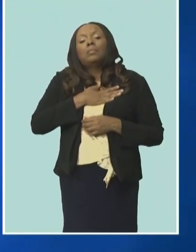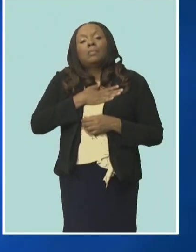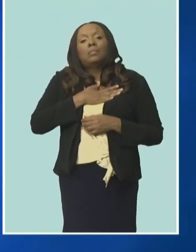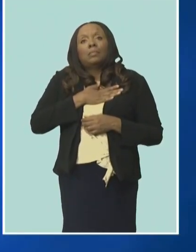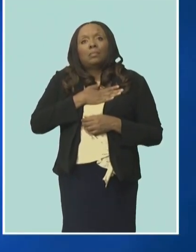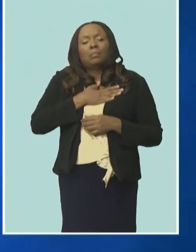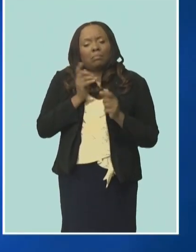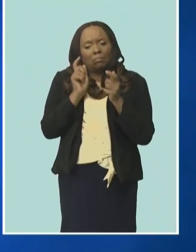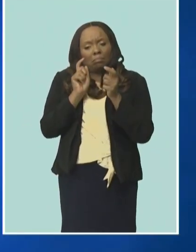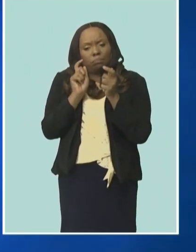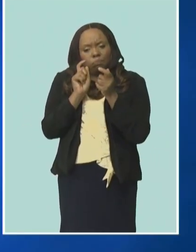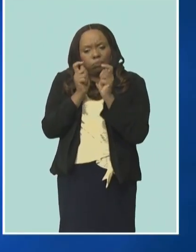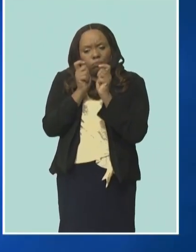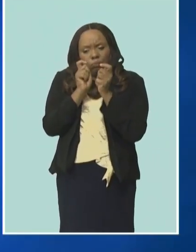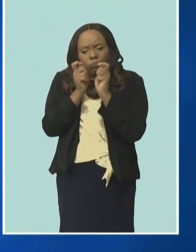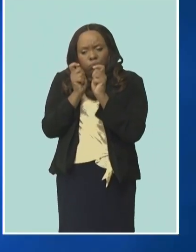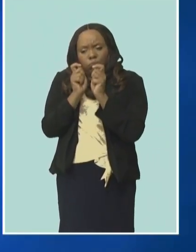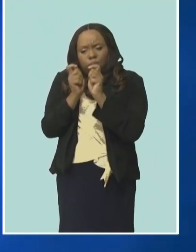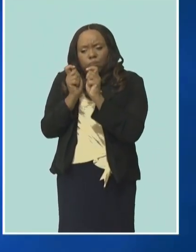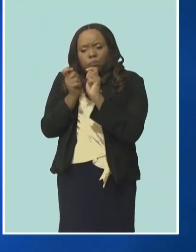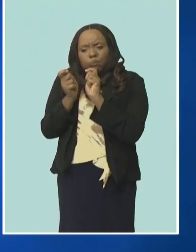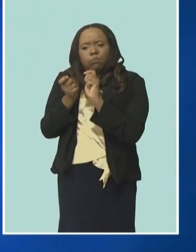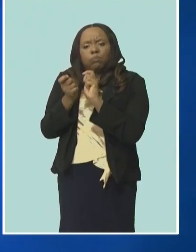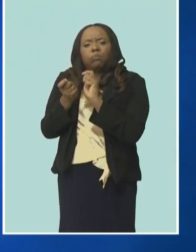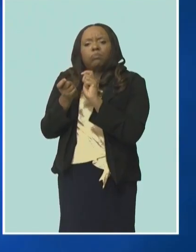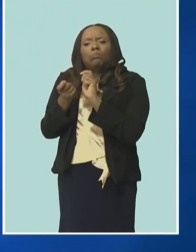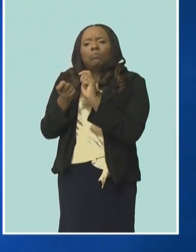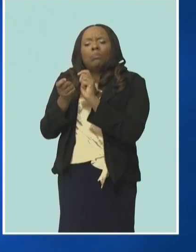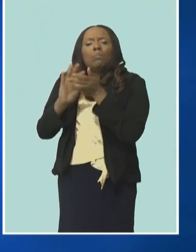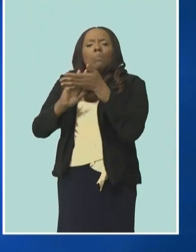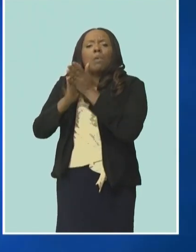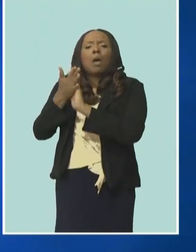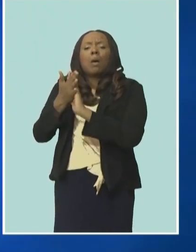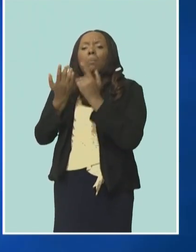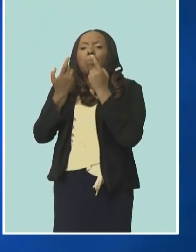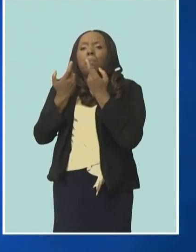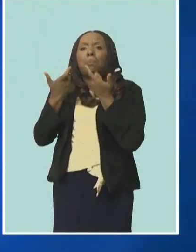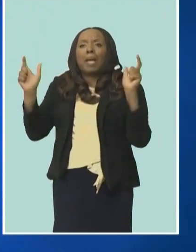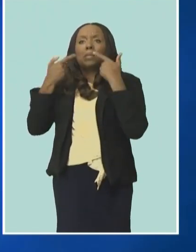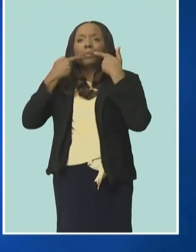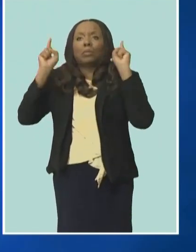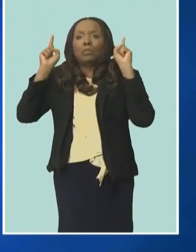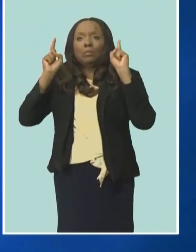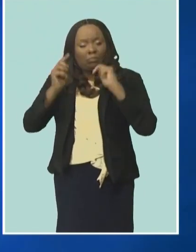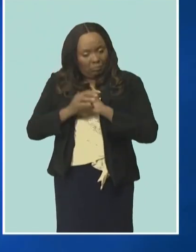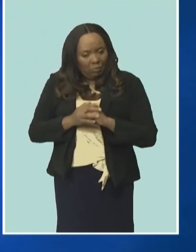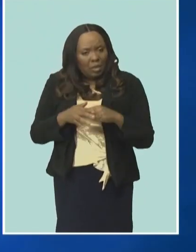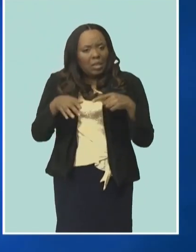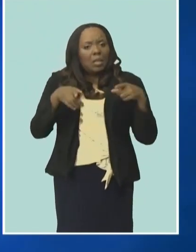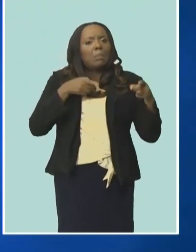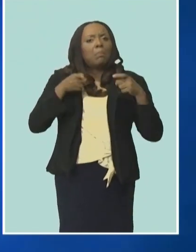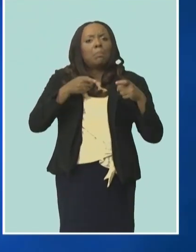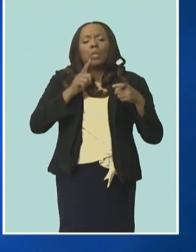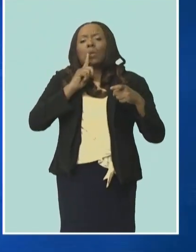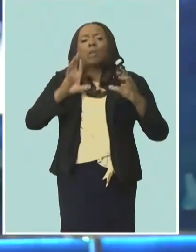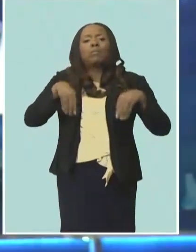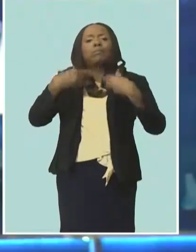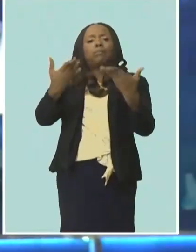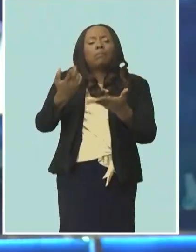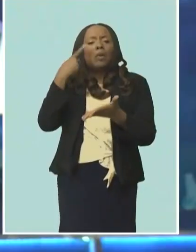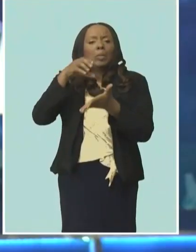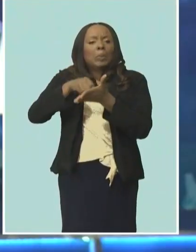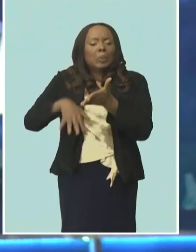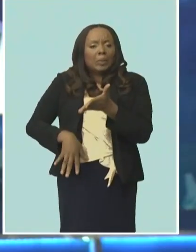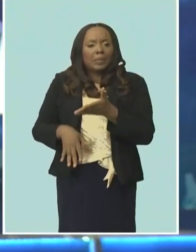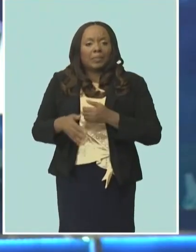small changes can yield profound results, and the management of the school has prioritized wellness for its students.